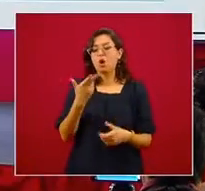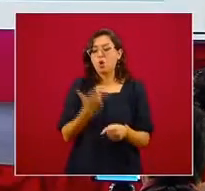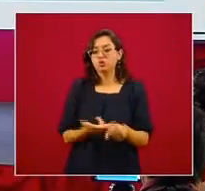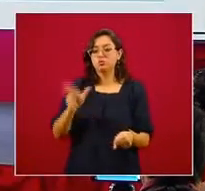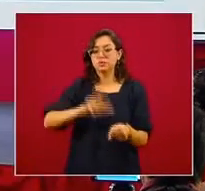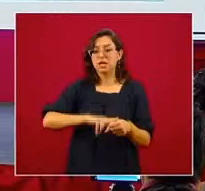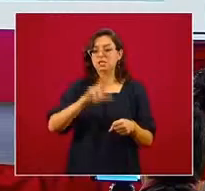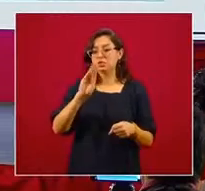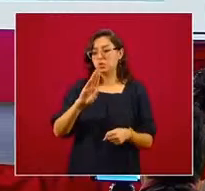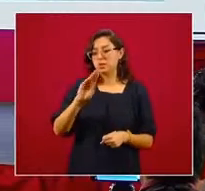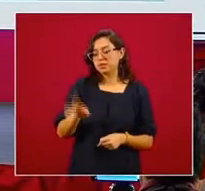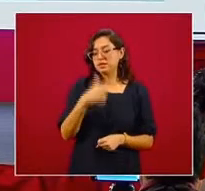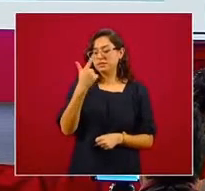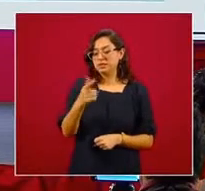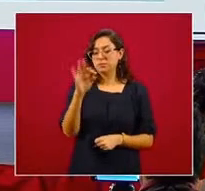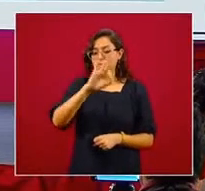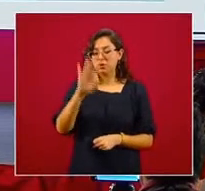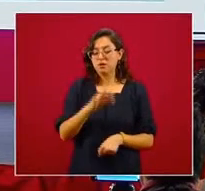capacity,